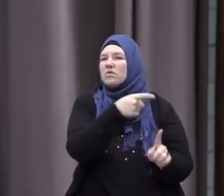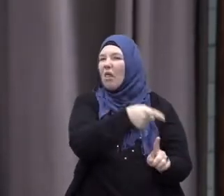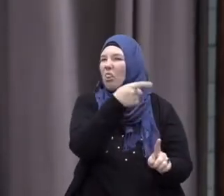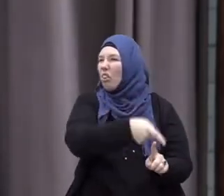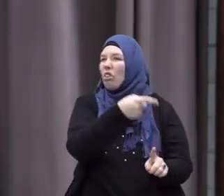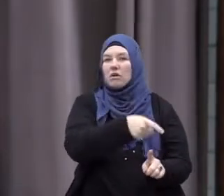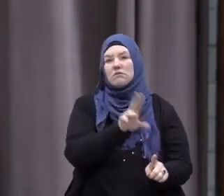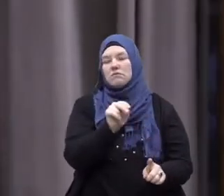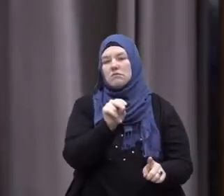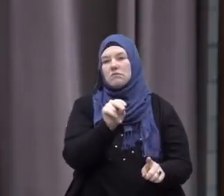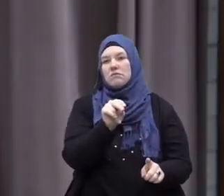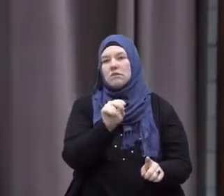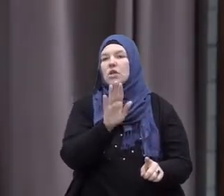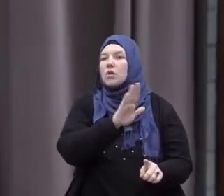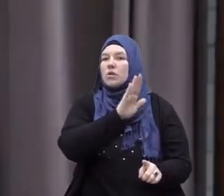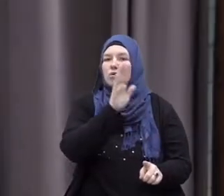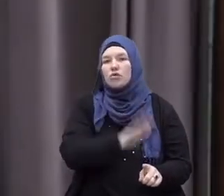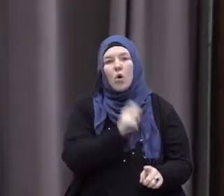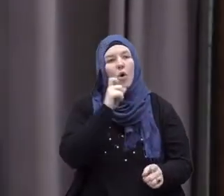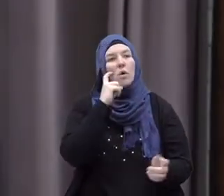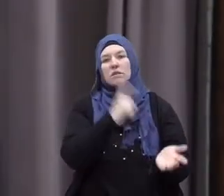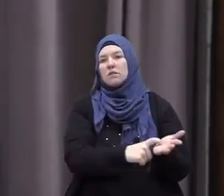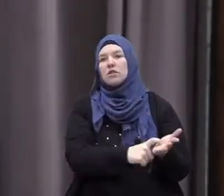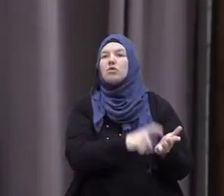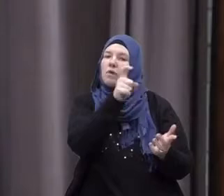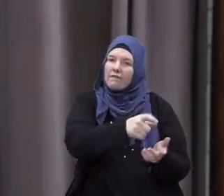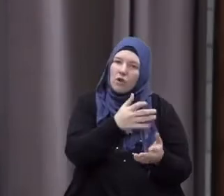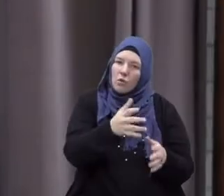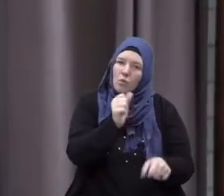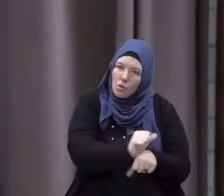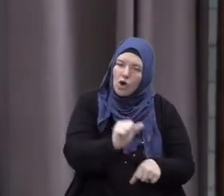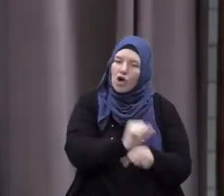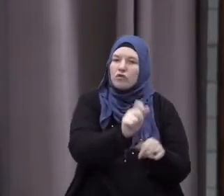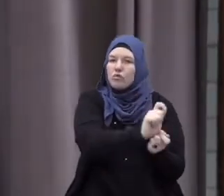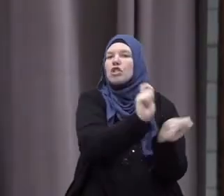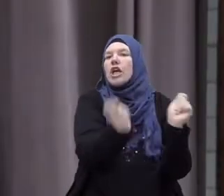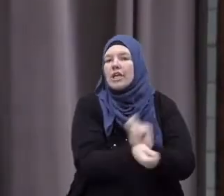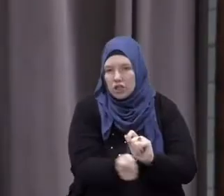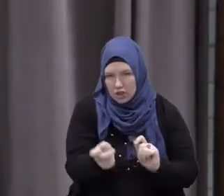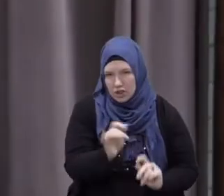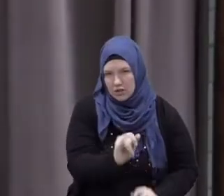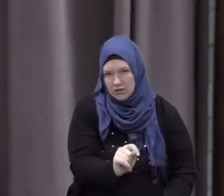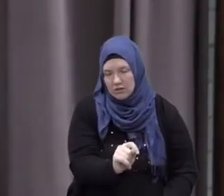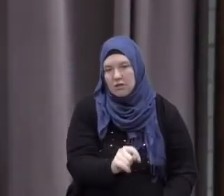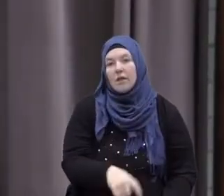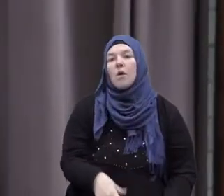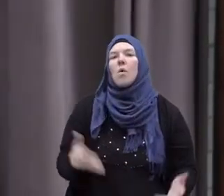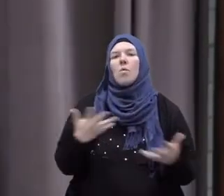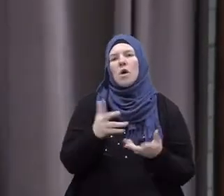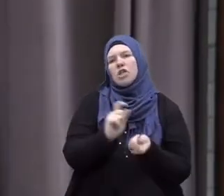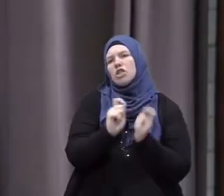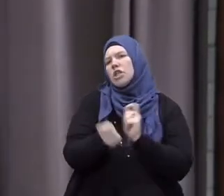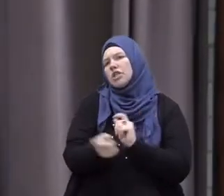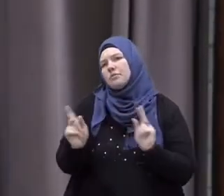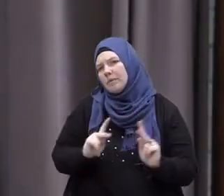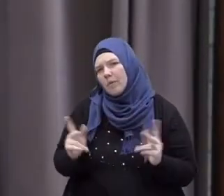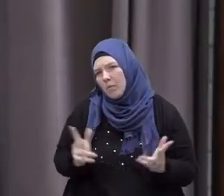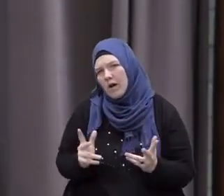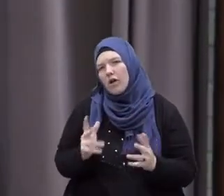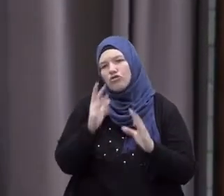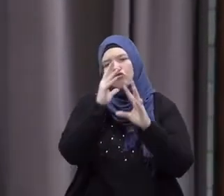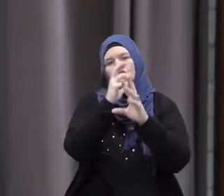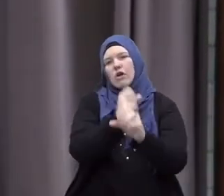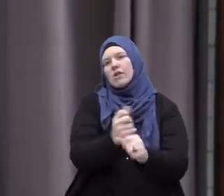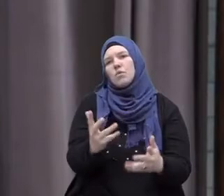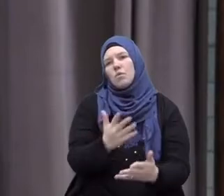Curses never change people. Condemnation never change people. What changes people is the attraction